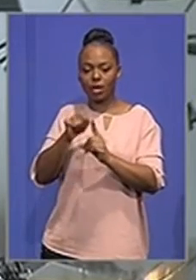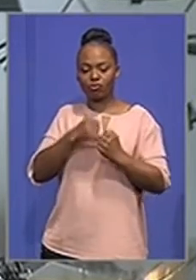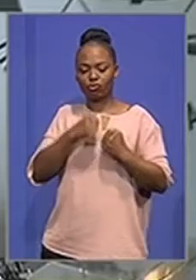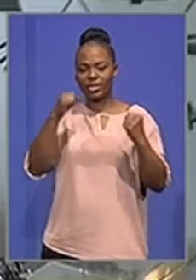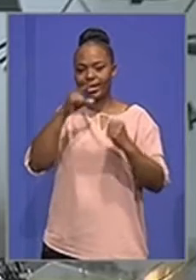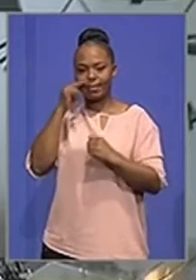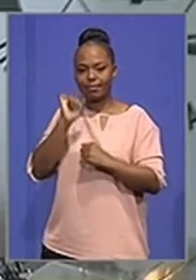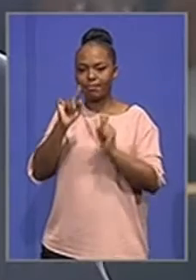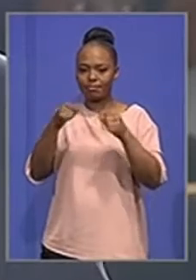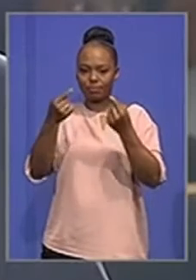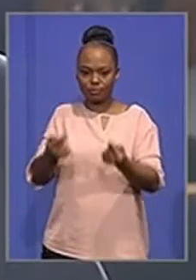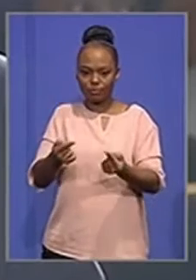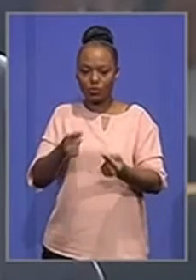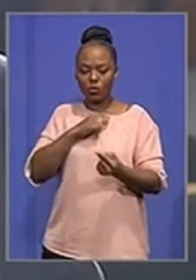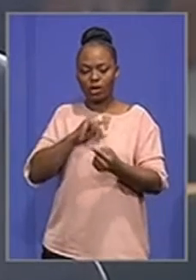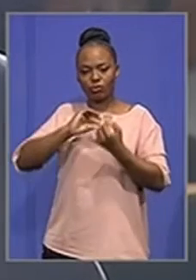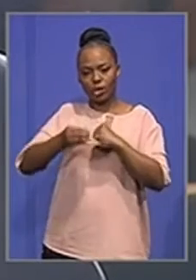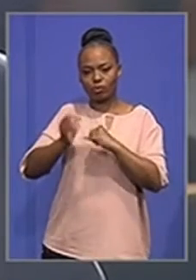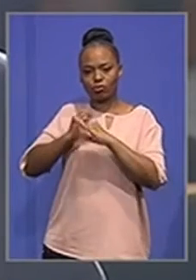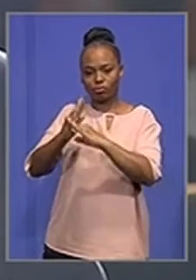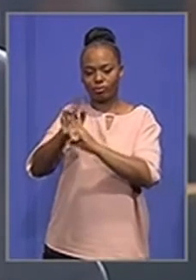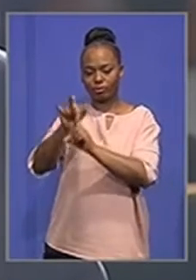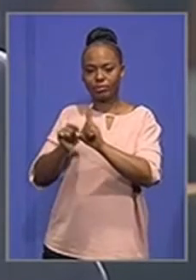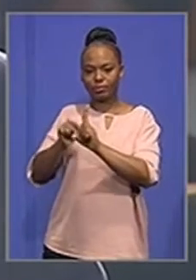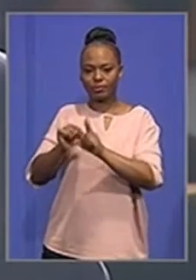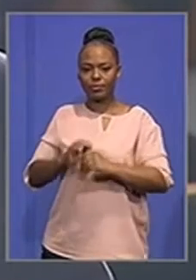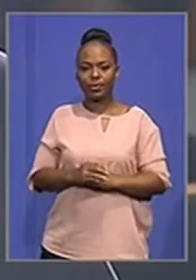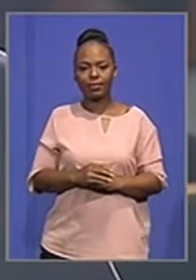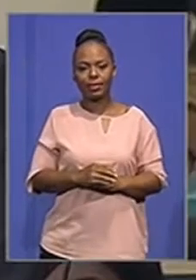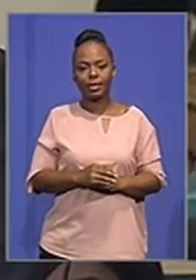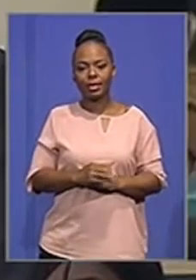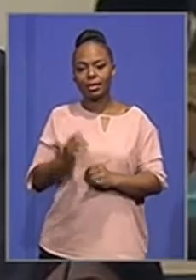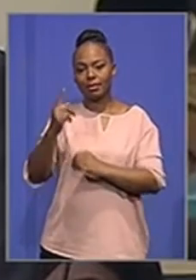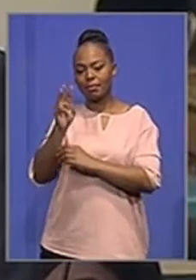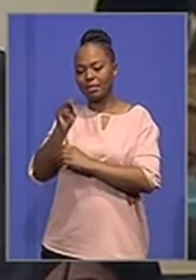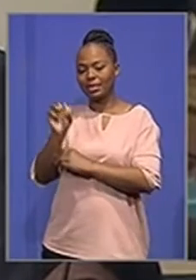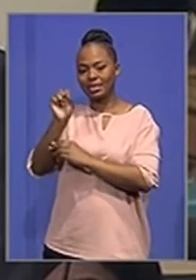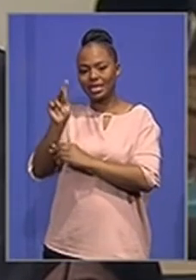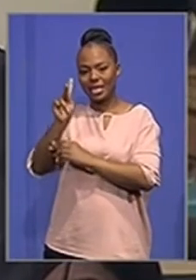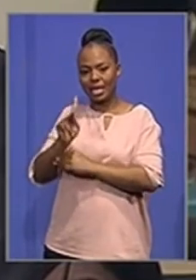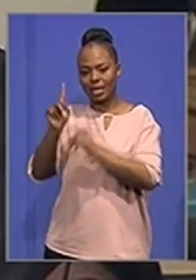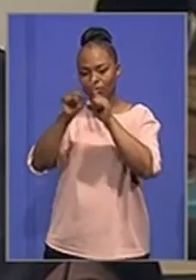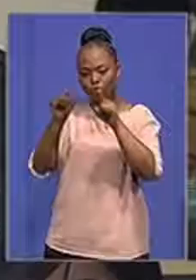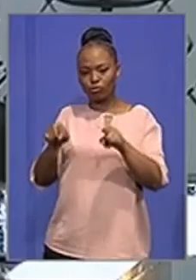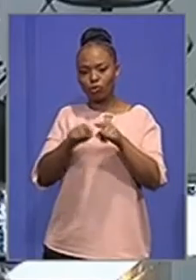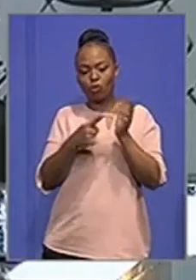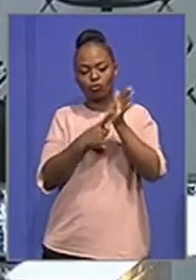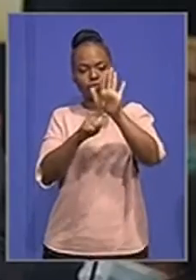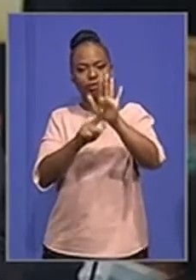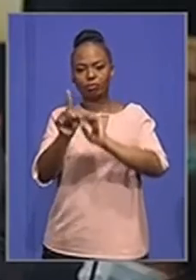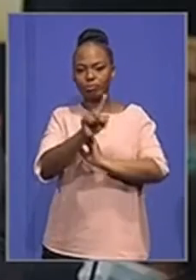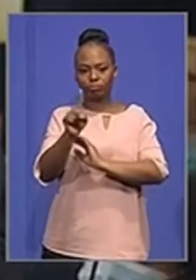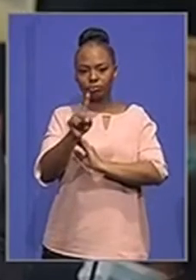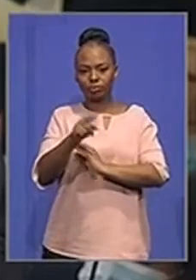published in any manner. Paki e sa hlahellang ditshwantshong e netefaditse dikateng tsa bopaki ba Mr. Y. At an